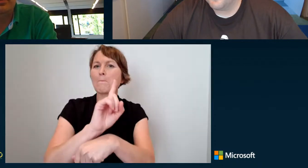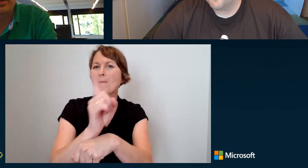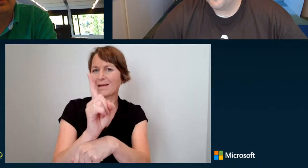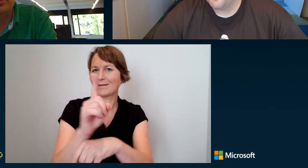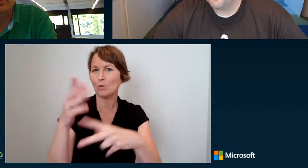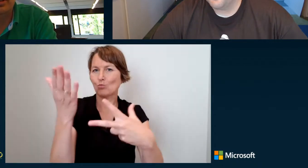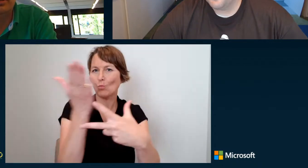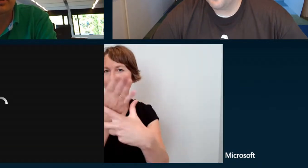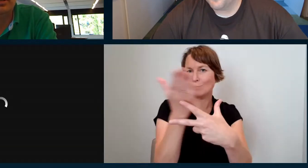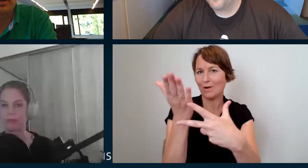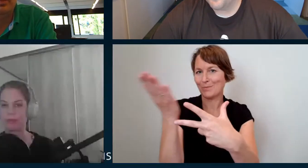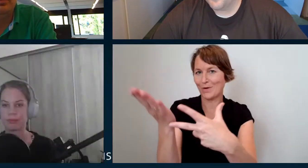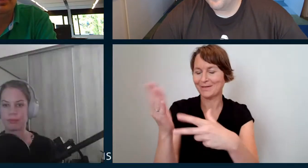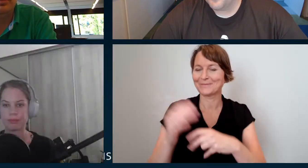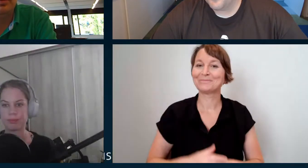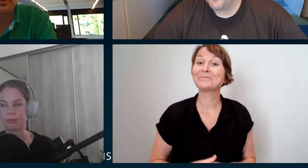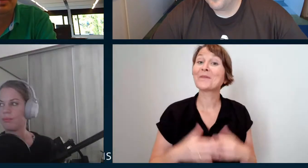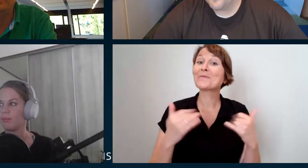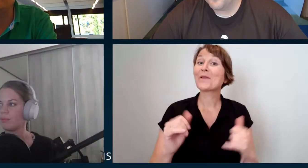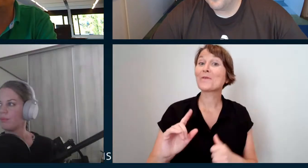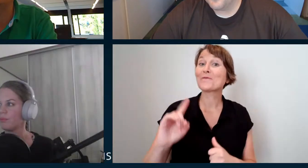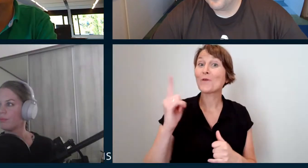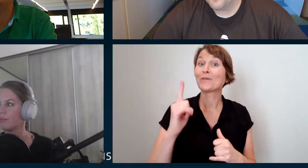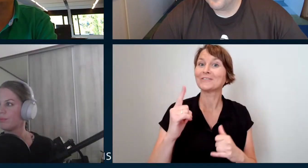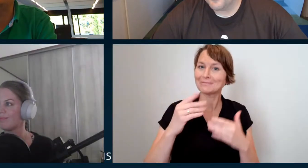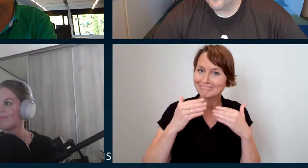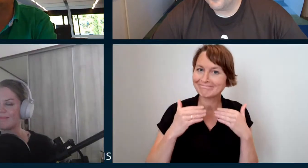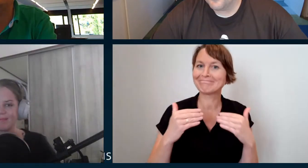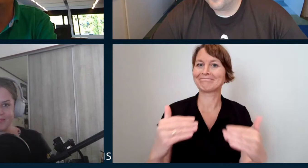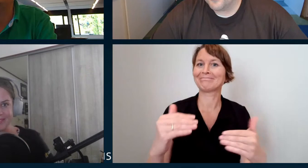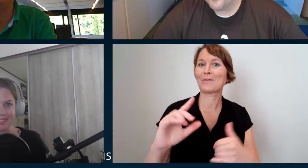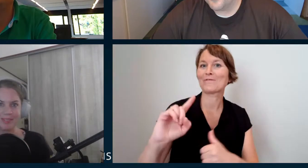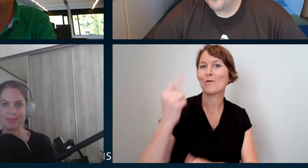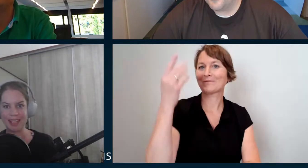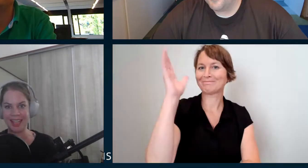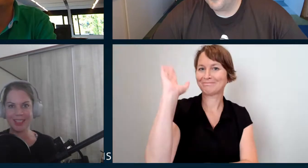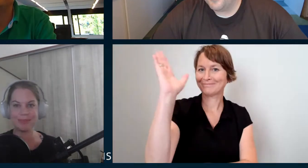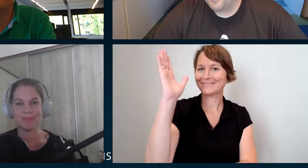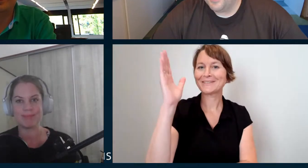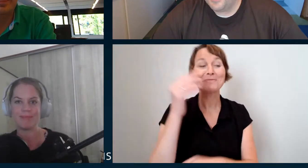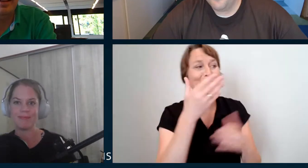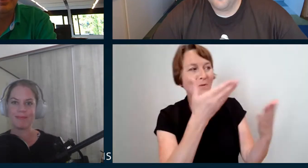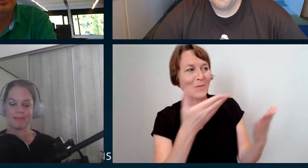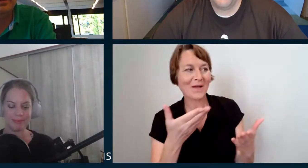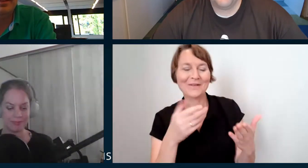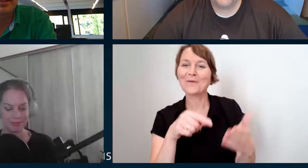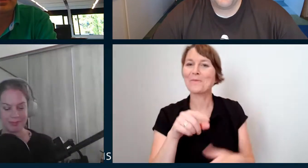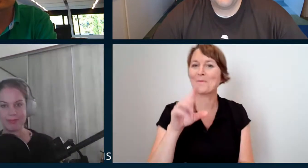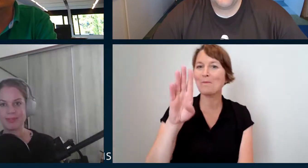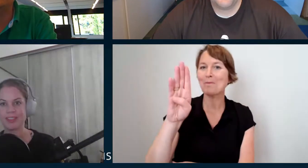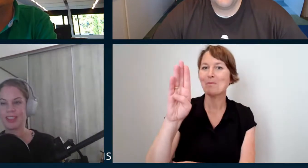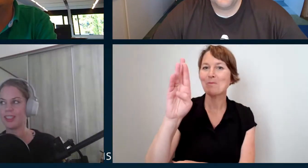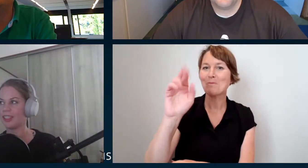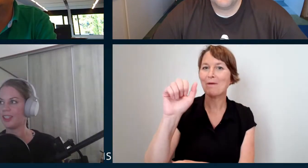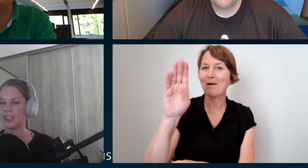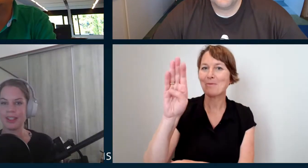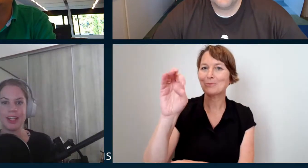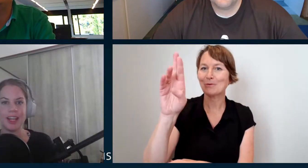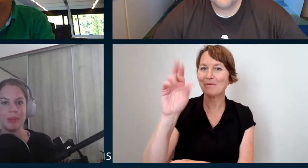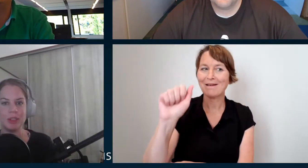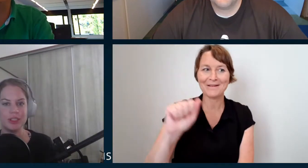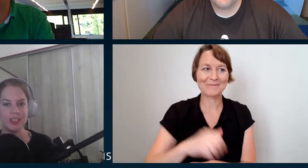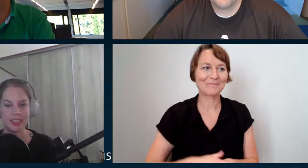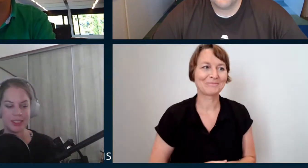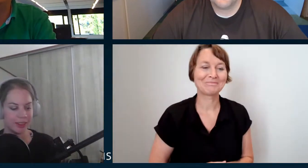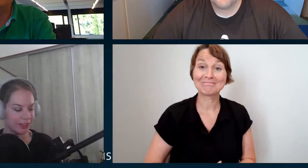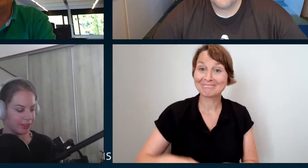fast kick off with the first sessions and move to our first speaker. Barbara, welcome. Hi. Hello. How are you?